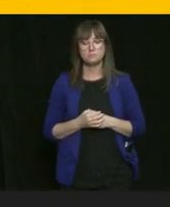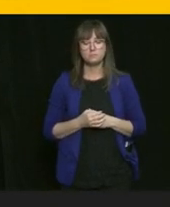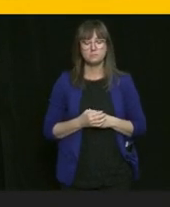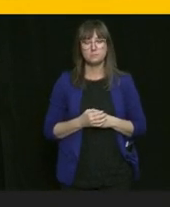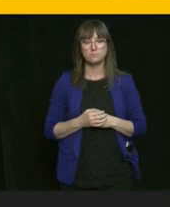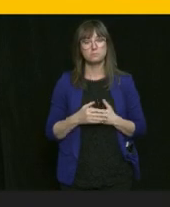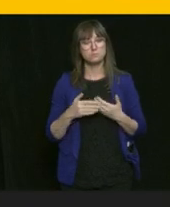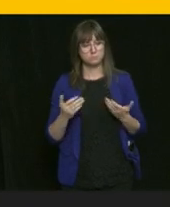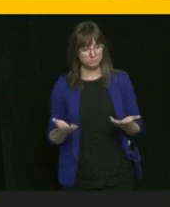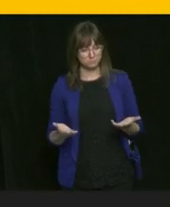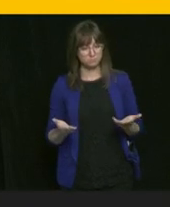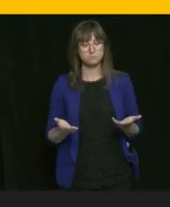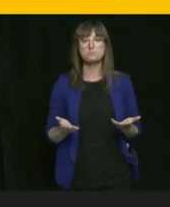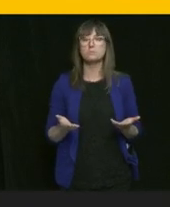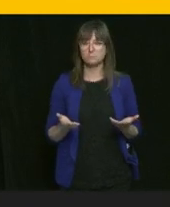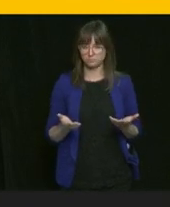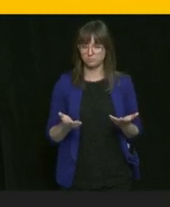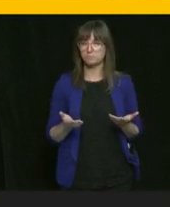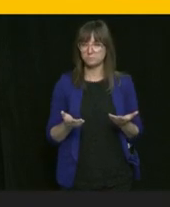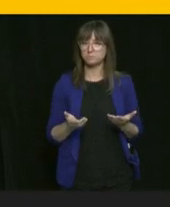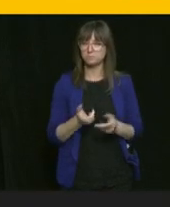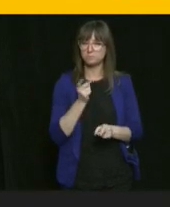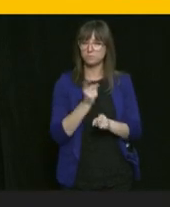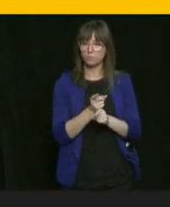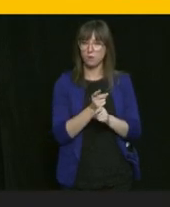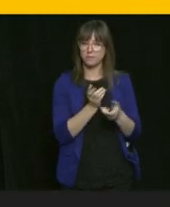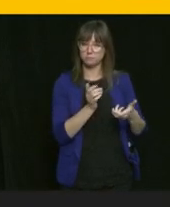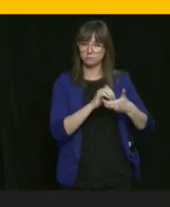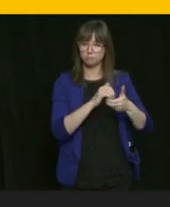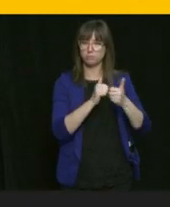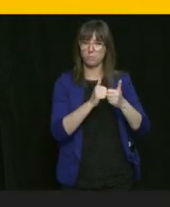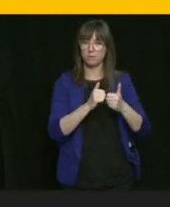Of course, we worked together with the TransCanada company